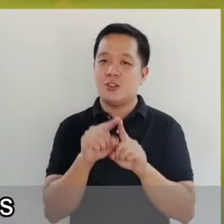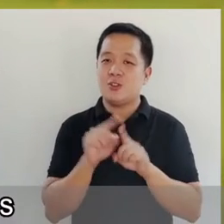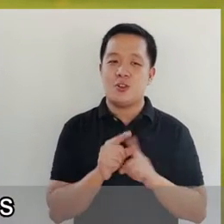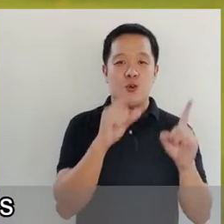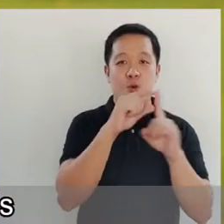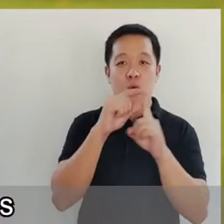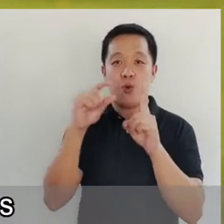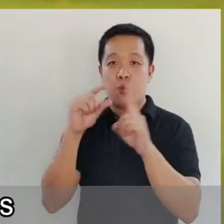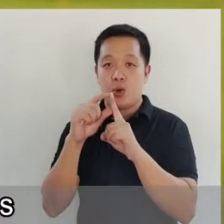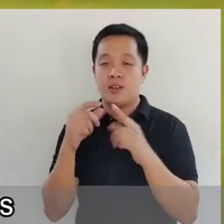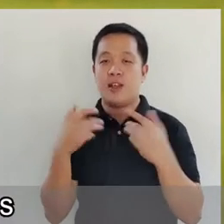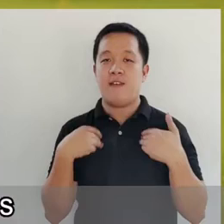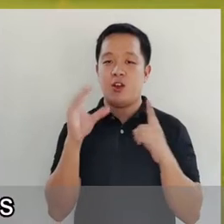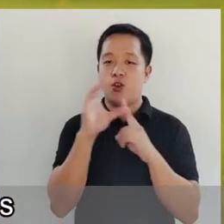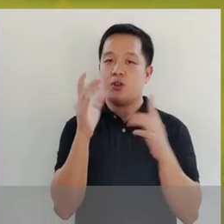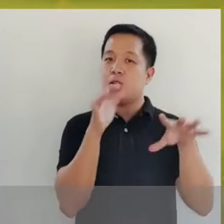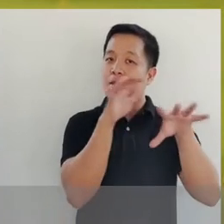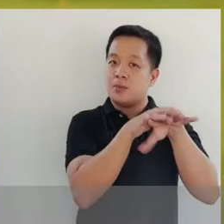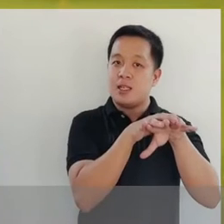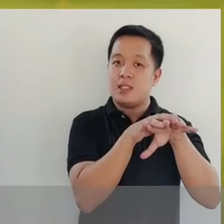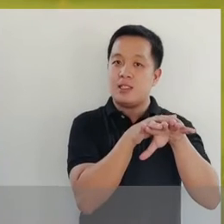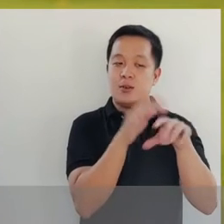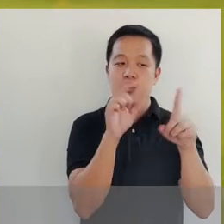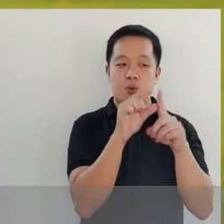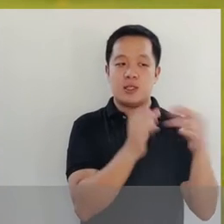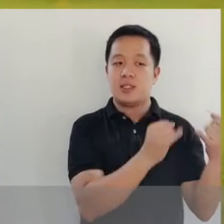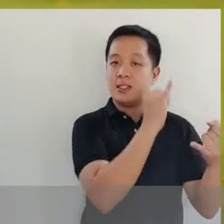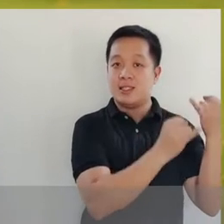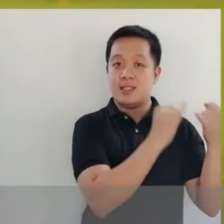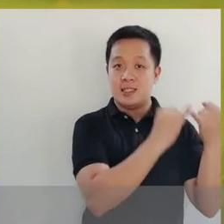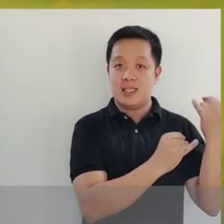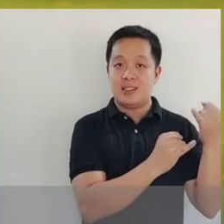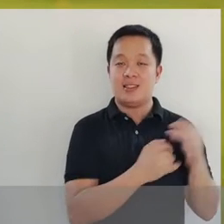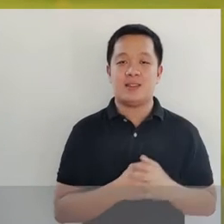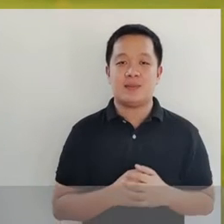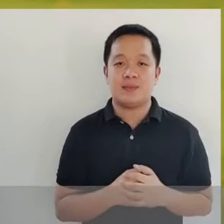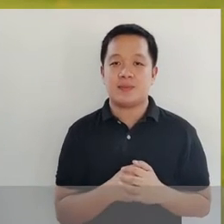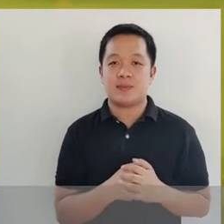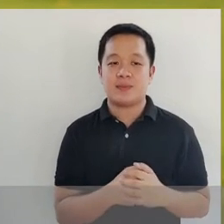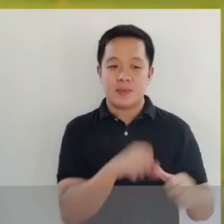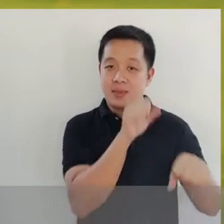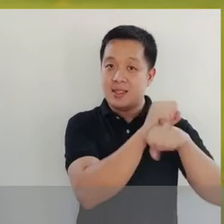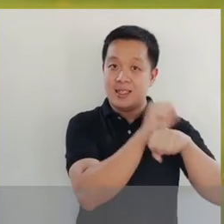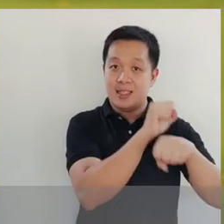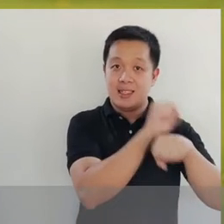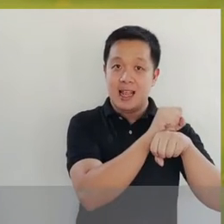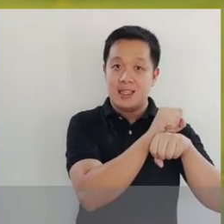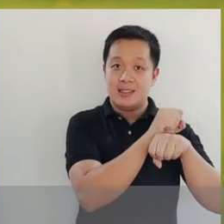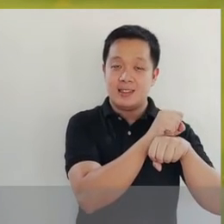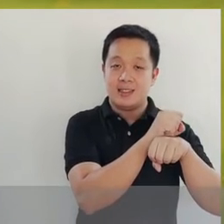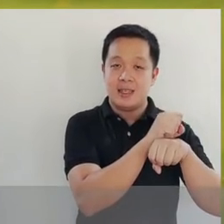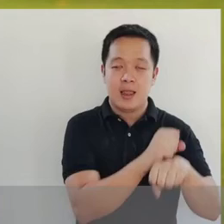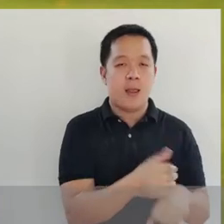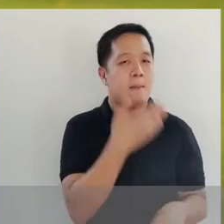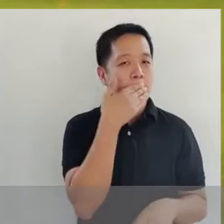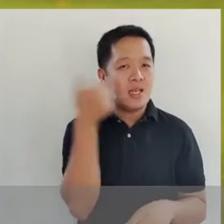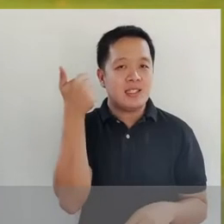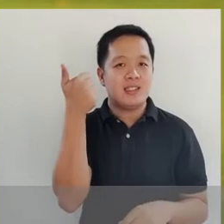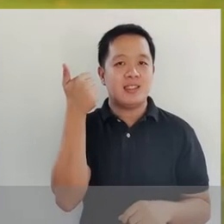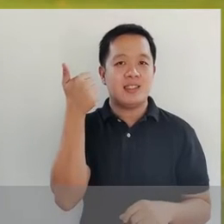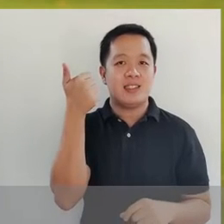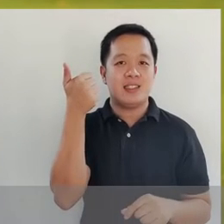some examples of consonant blends at the end of the word. Task, best,